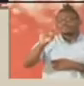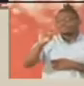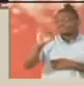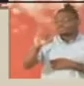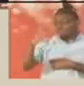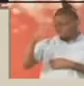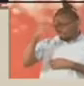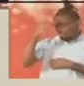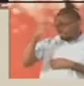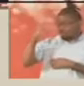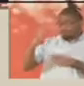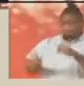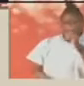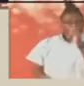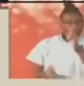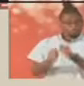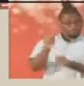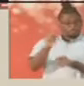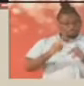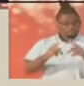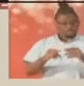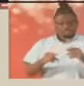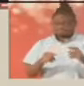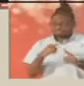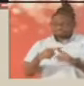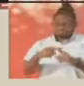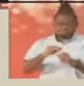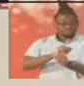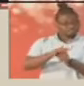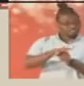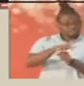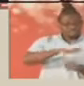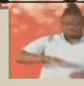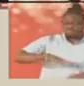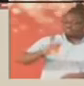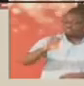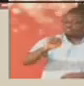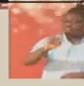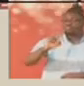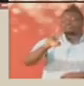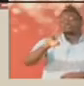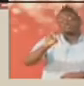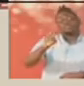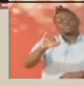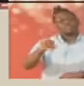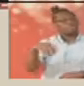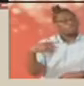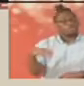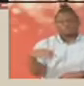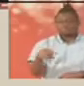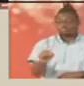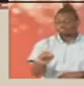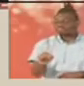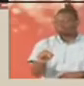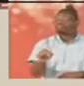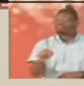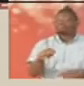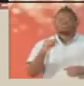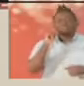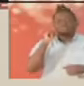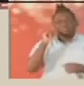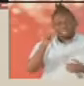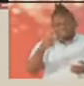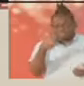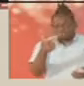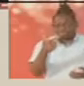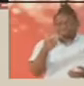of cases within Trinidad and Tobago. Before that, I will emphasize and state what Dr. Hines has said before,